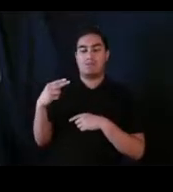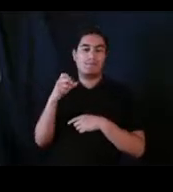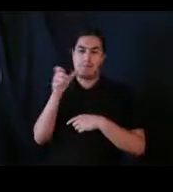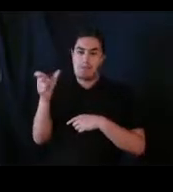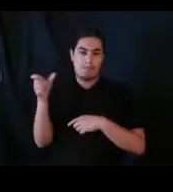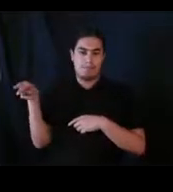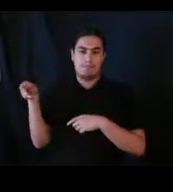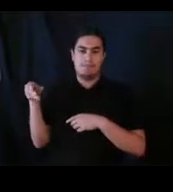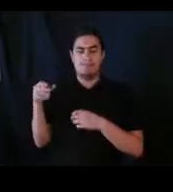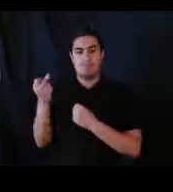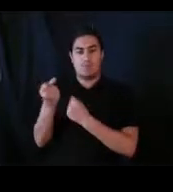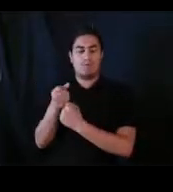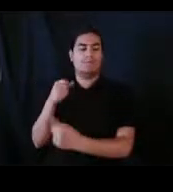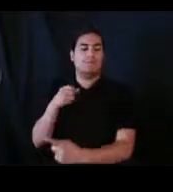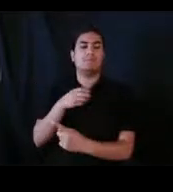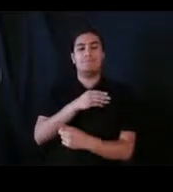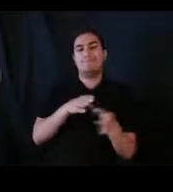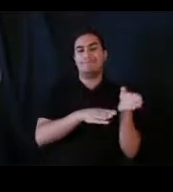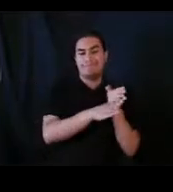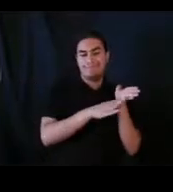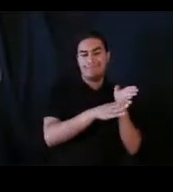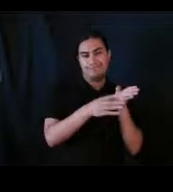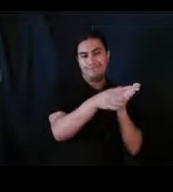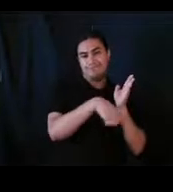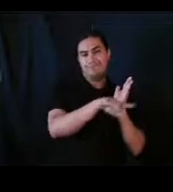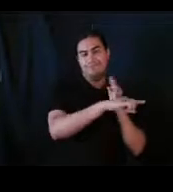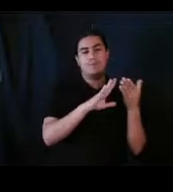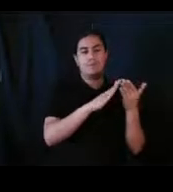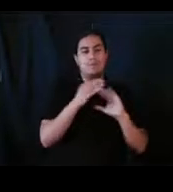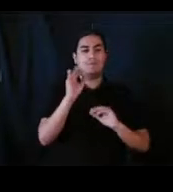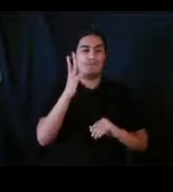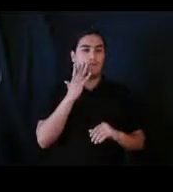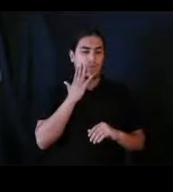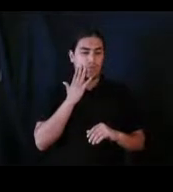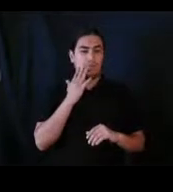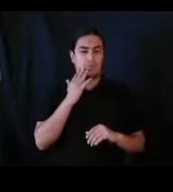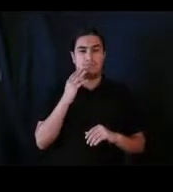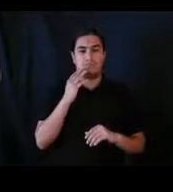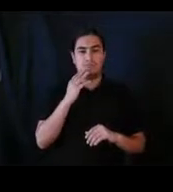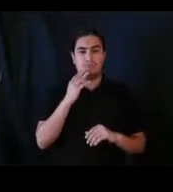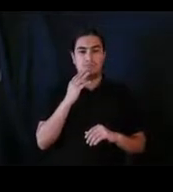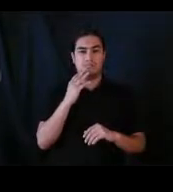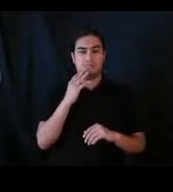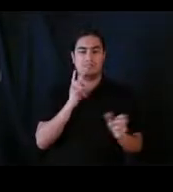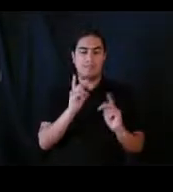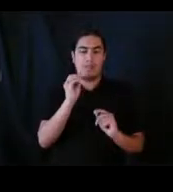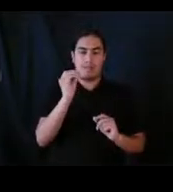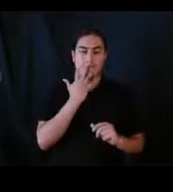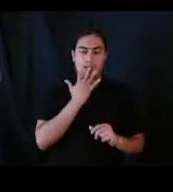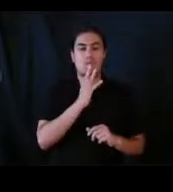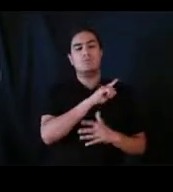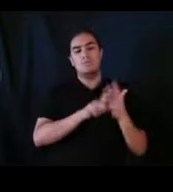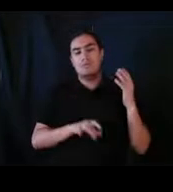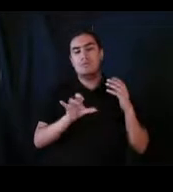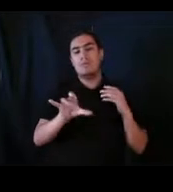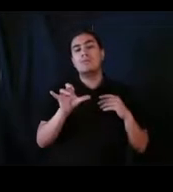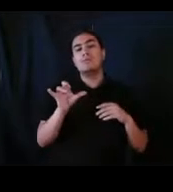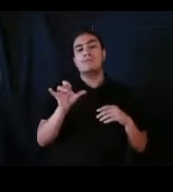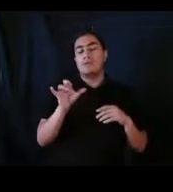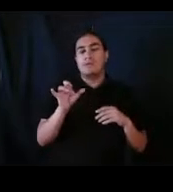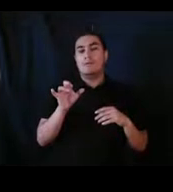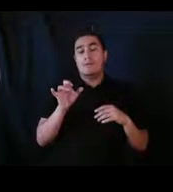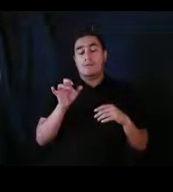marginalized groups including people with low incomes and communities of color by setting policies and delivering programs holding